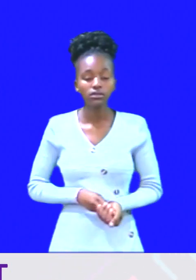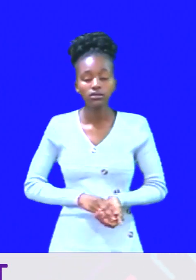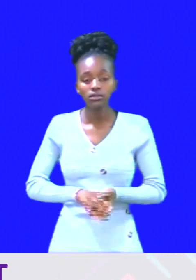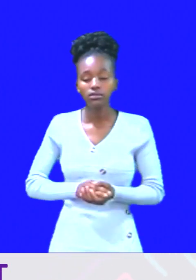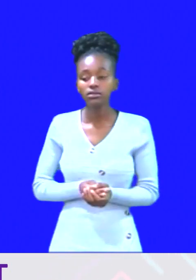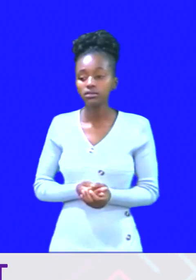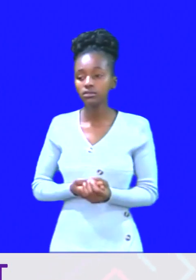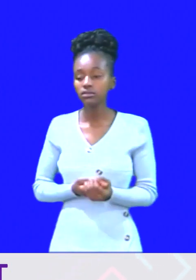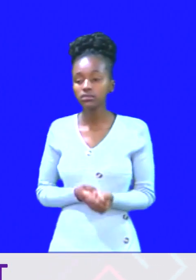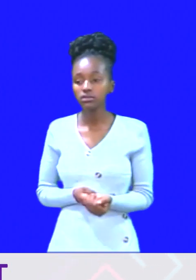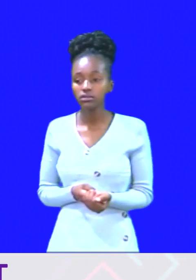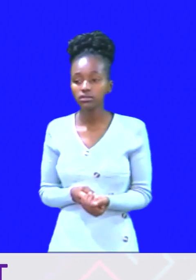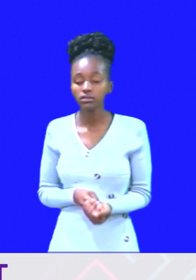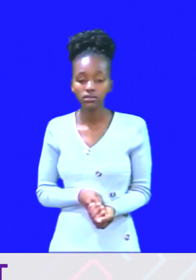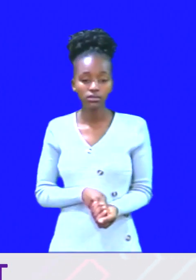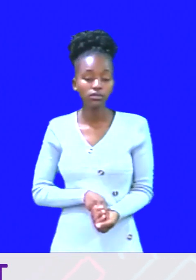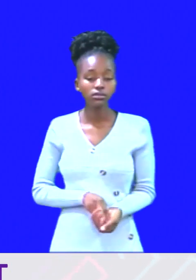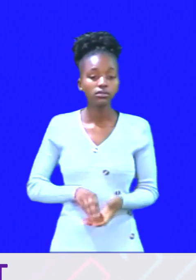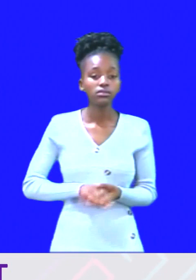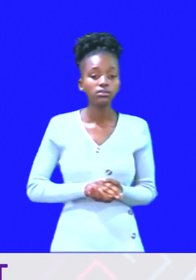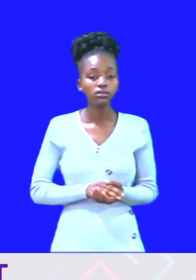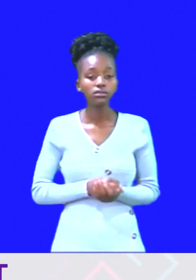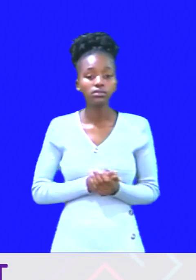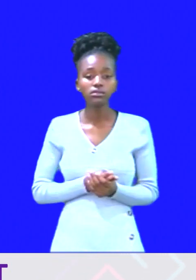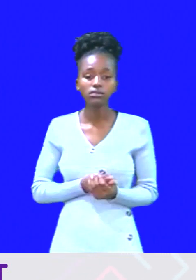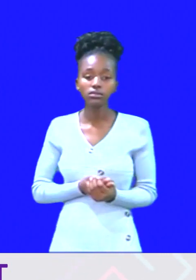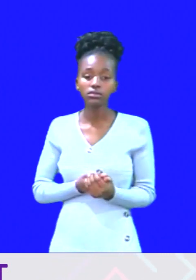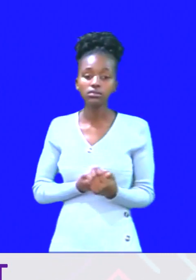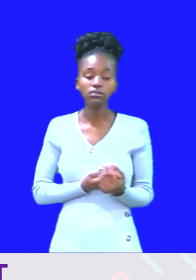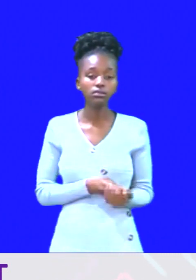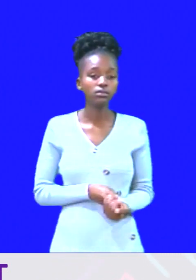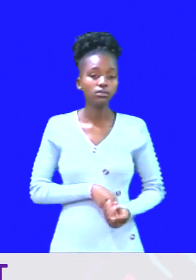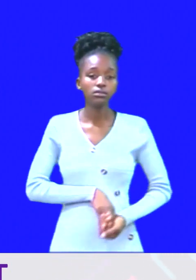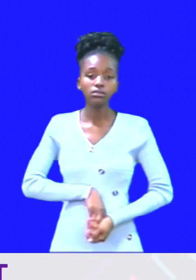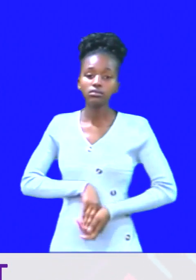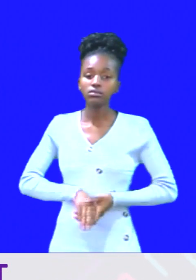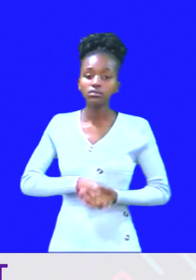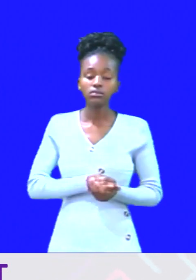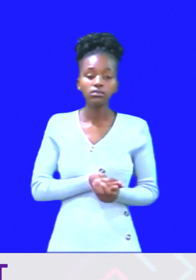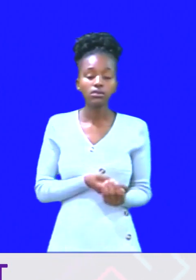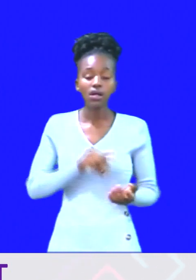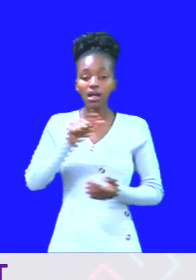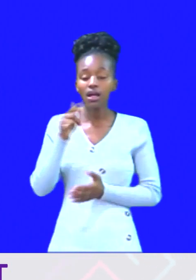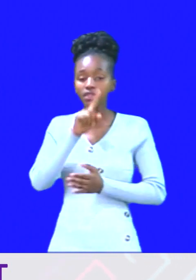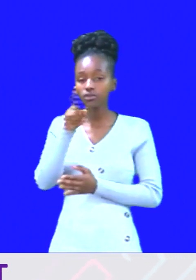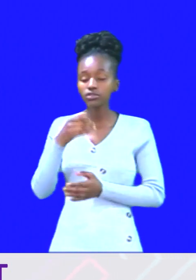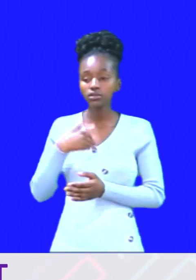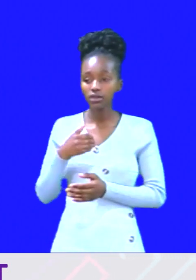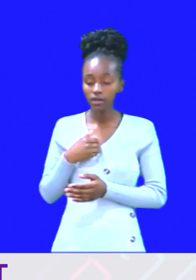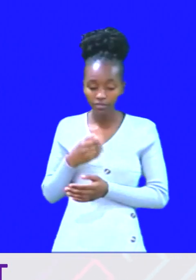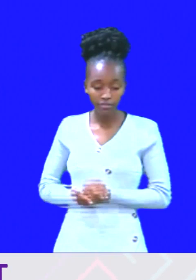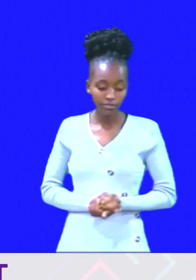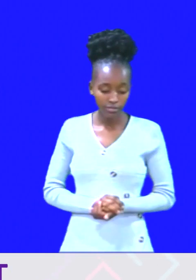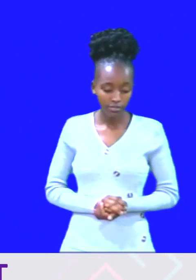hiyo. Lakini alikuwa na deliver tena sana. Kabisa. Wow, that's great. So, can I ask you another one? Ama unataka pia mimi kujua